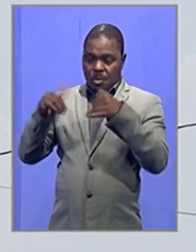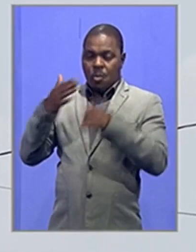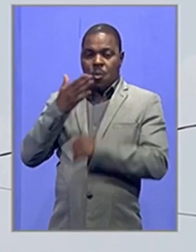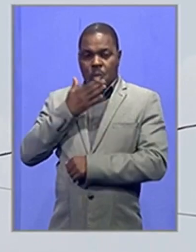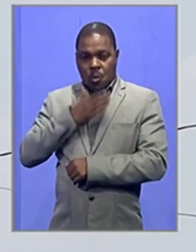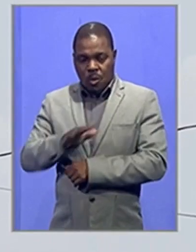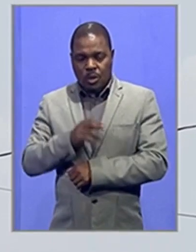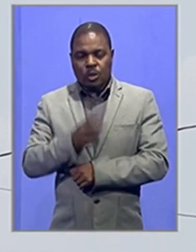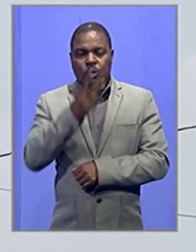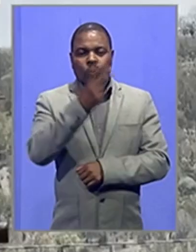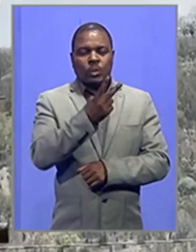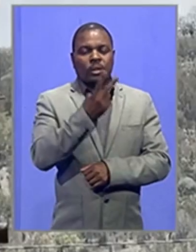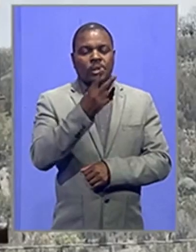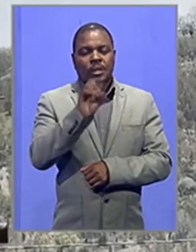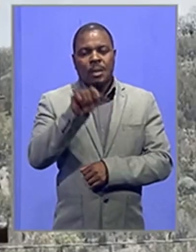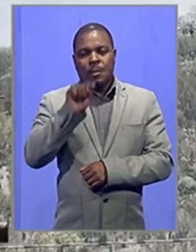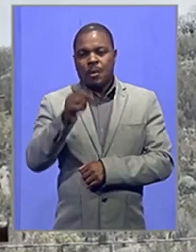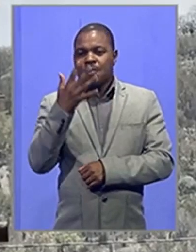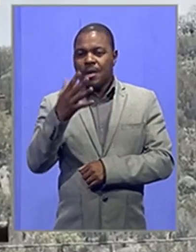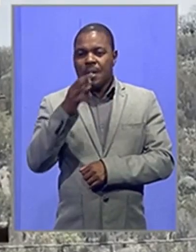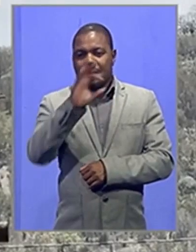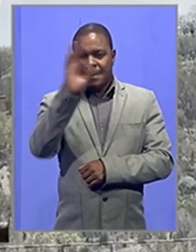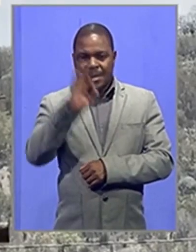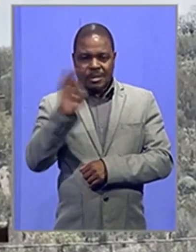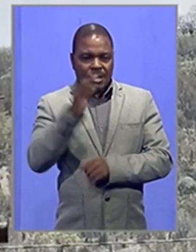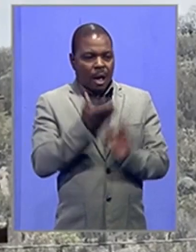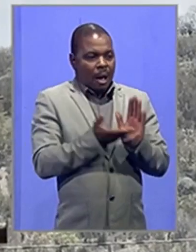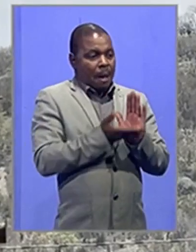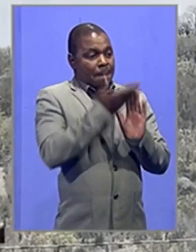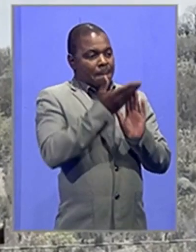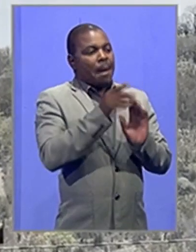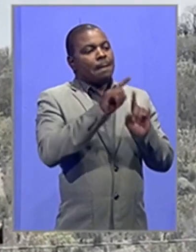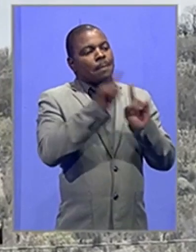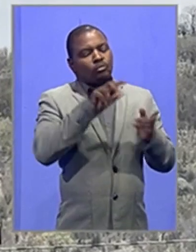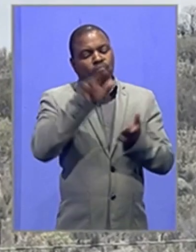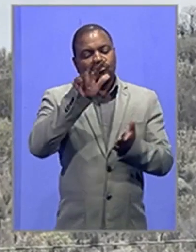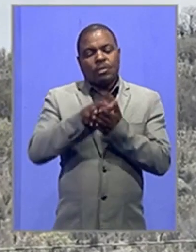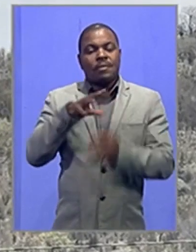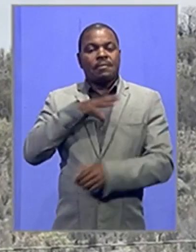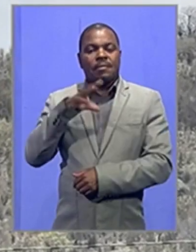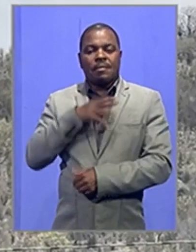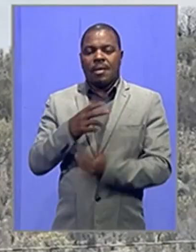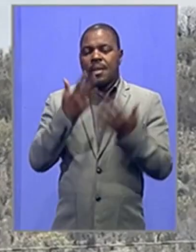tše 25 e fela ya dumelela fela go oketša ka diperesente tše